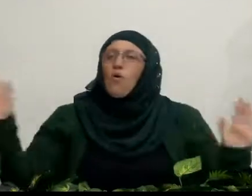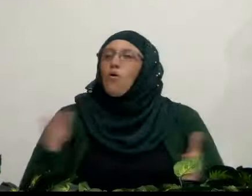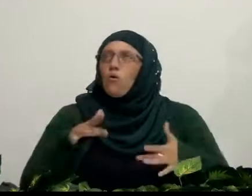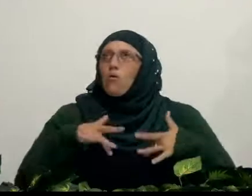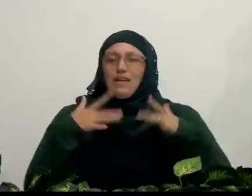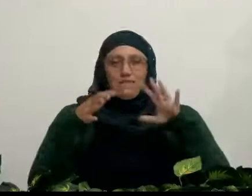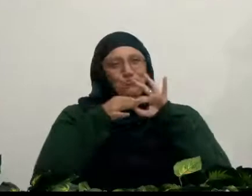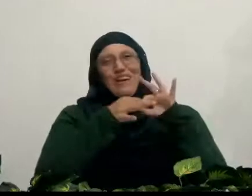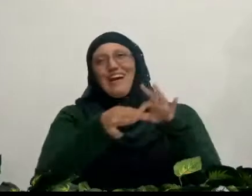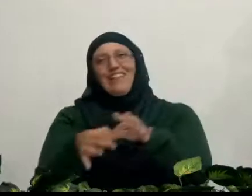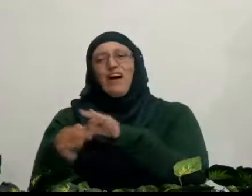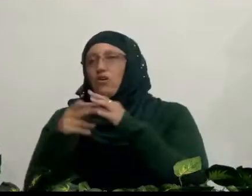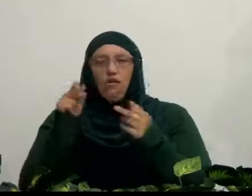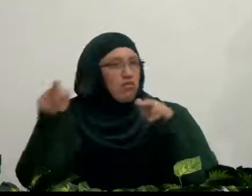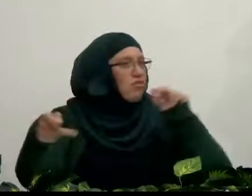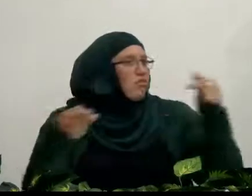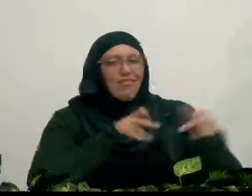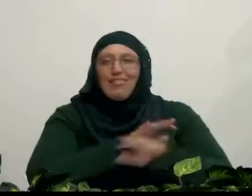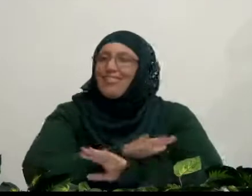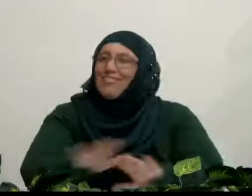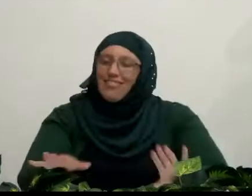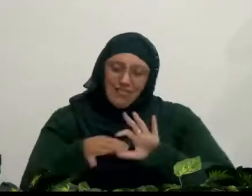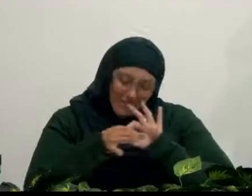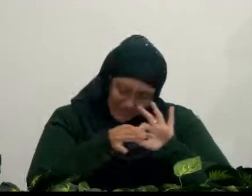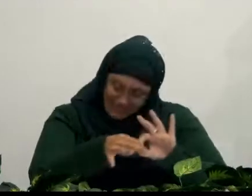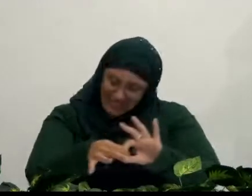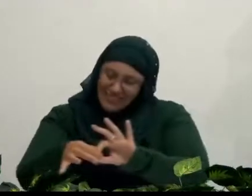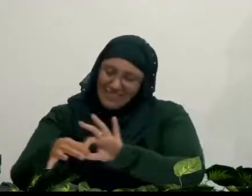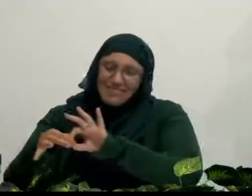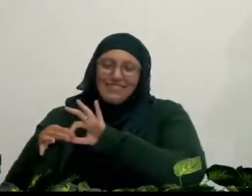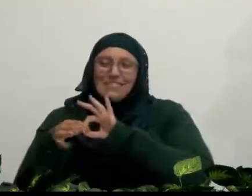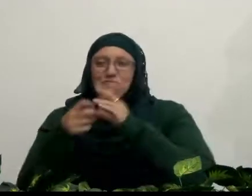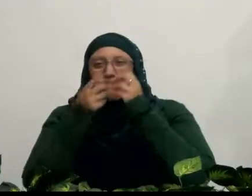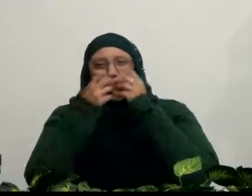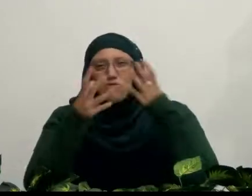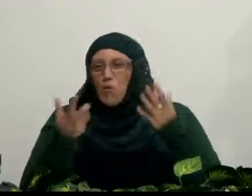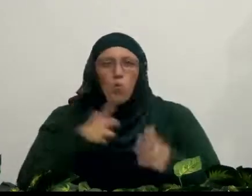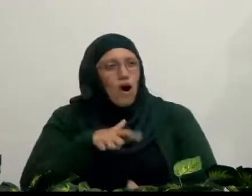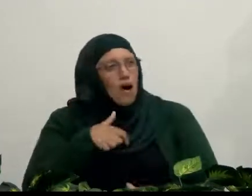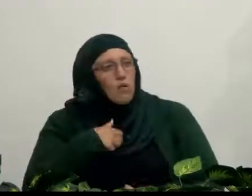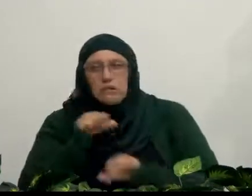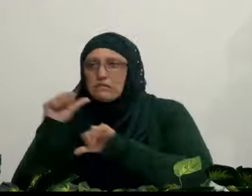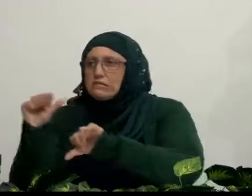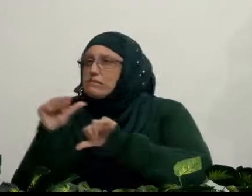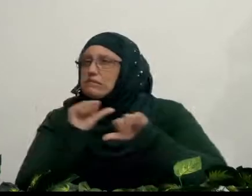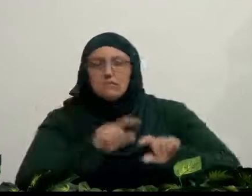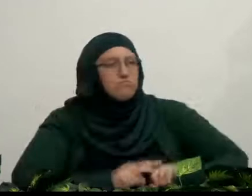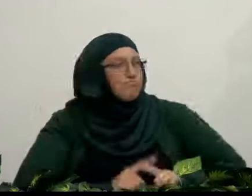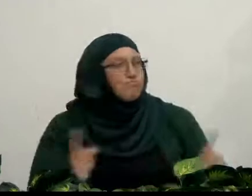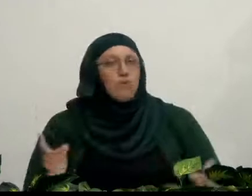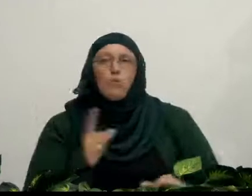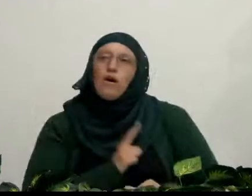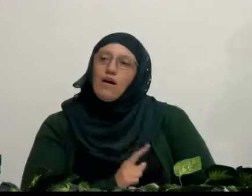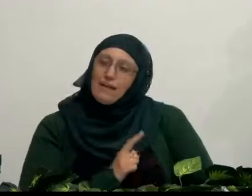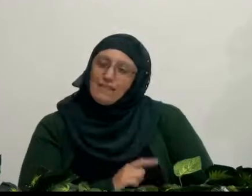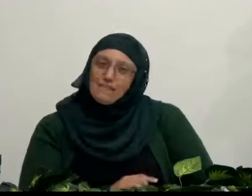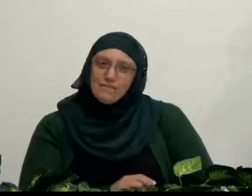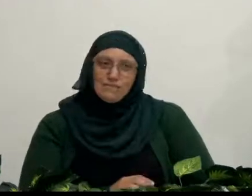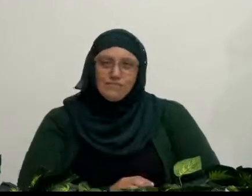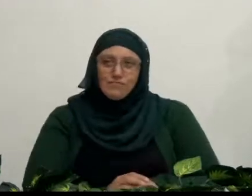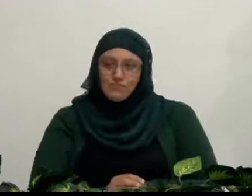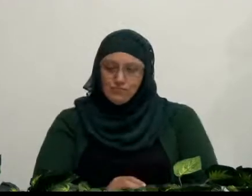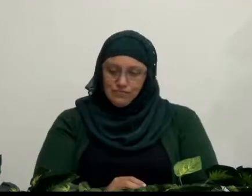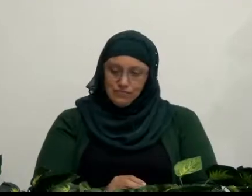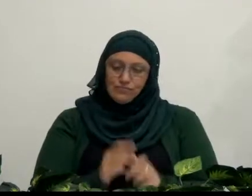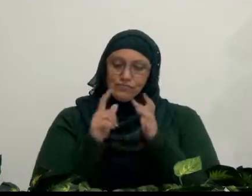would live harmoniously together, united. Another application of innamal mu'minuna ikhwa is what Imam